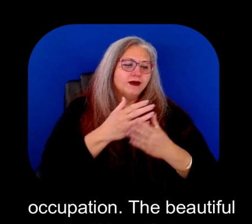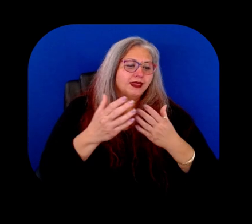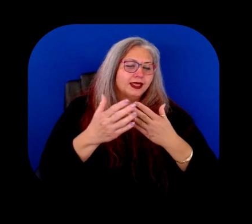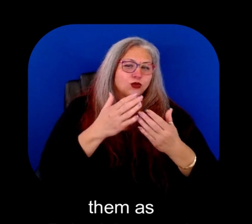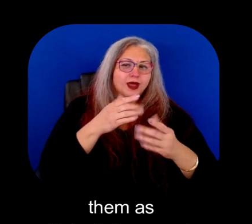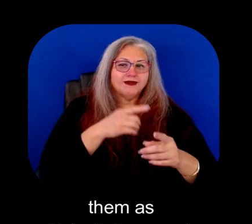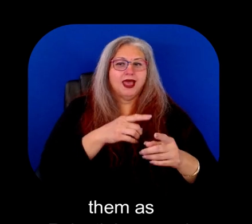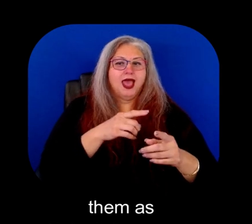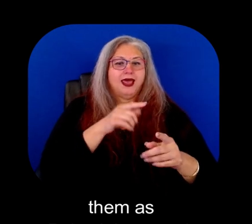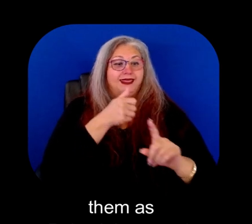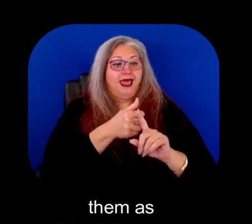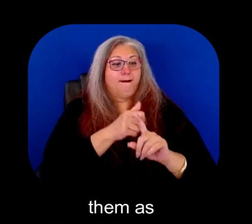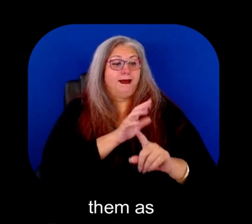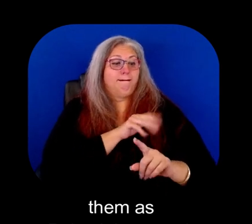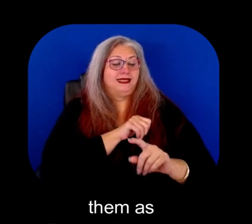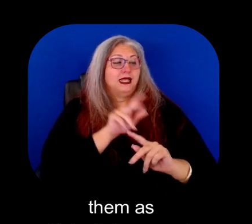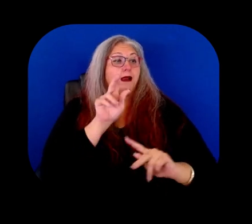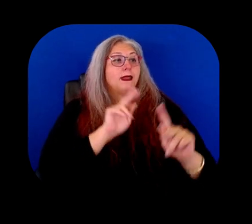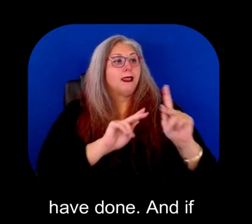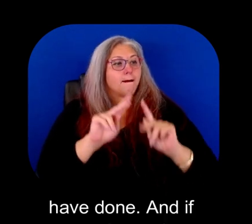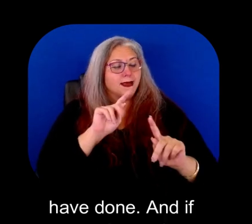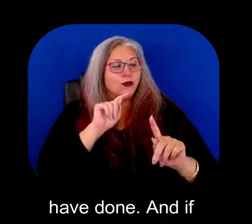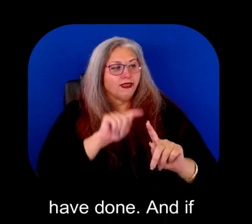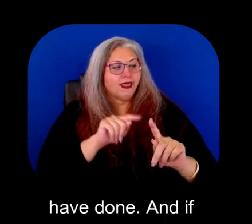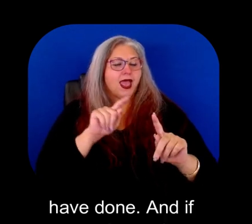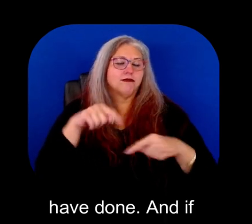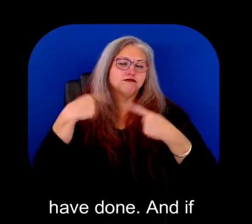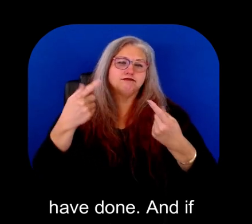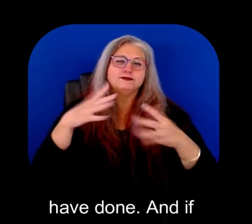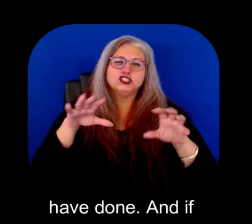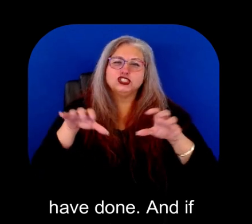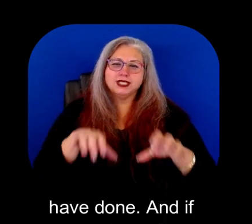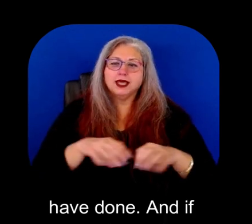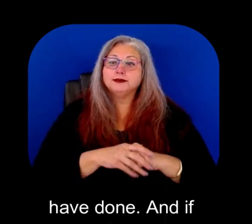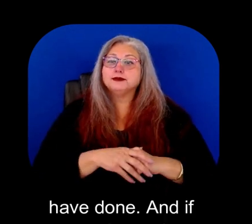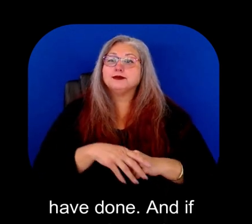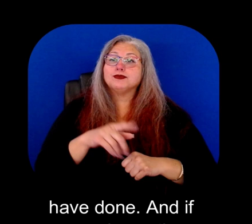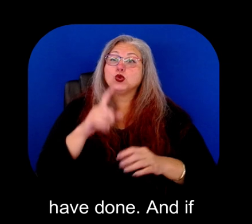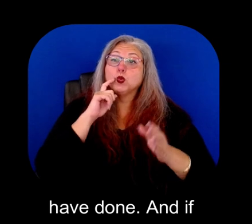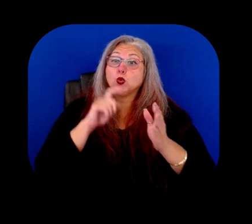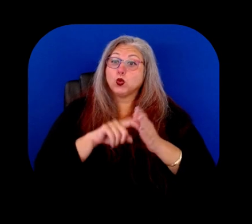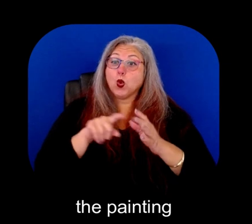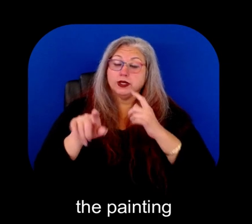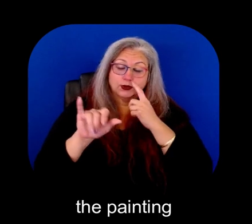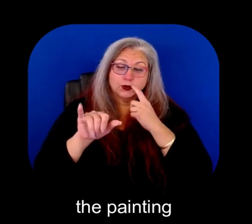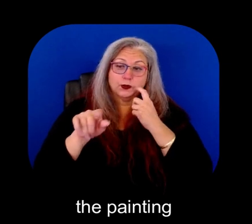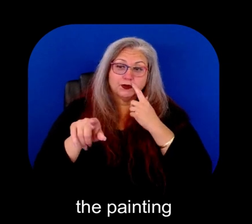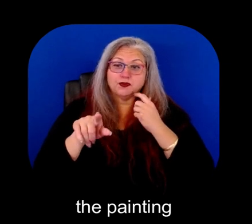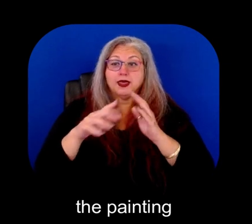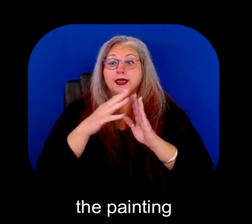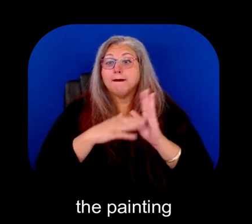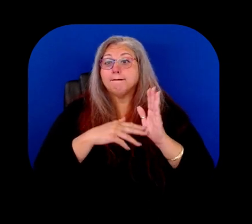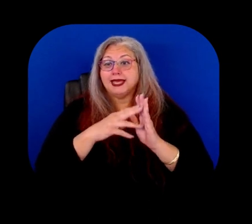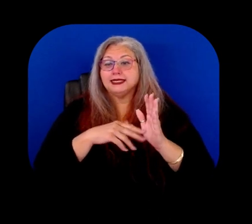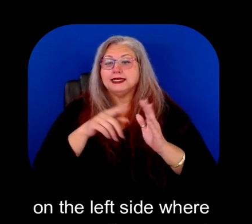that them as Palestinian people have done. And if you also notice the